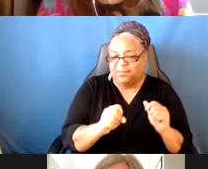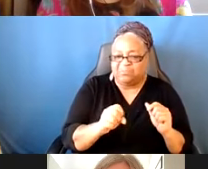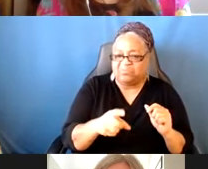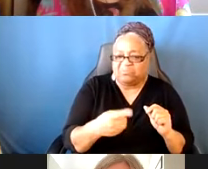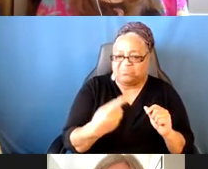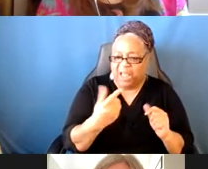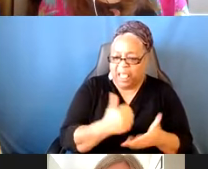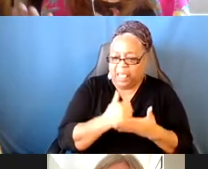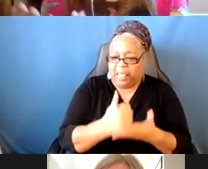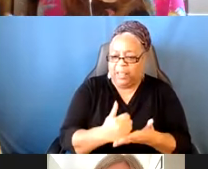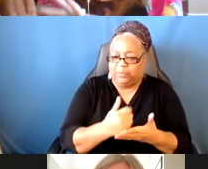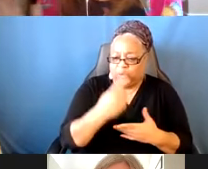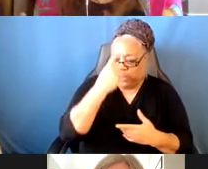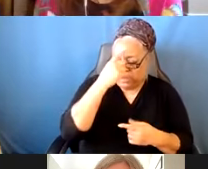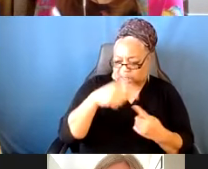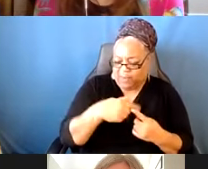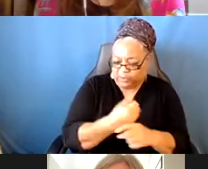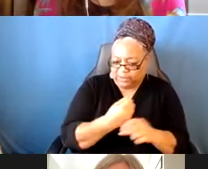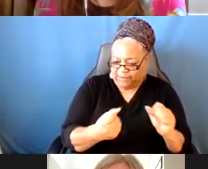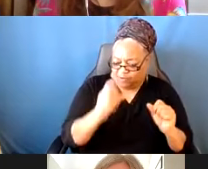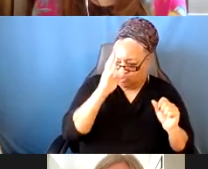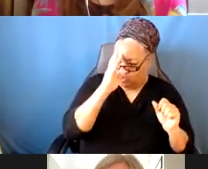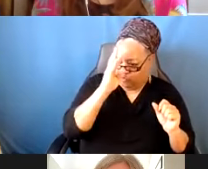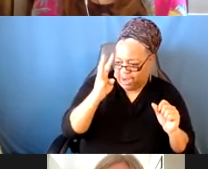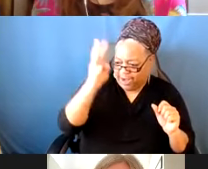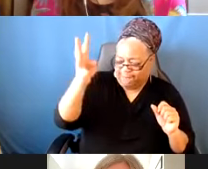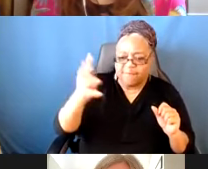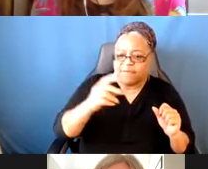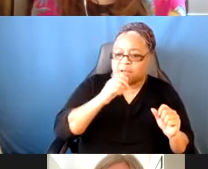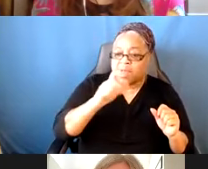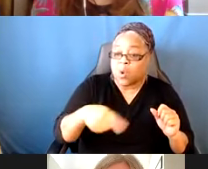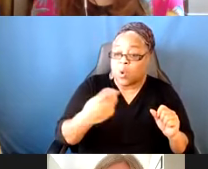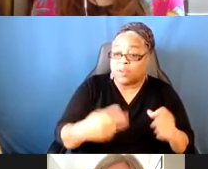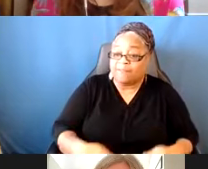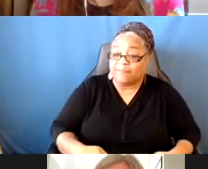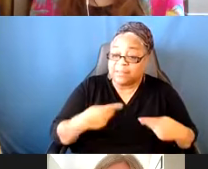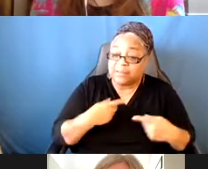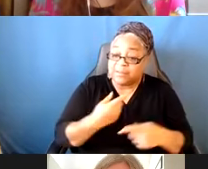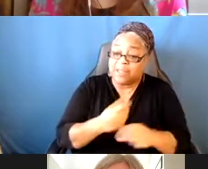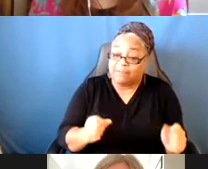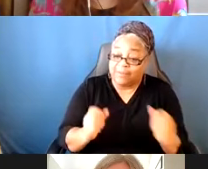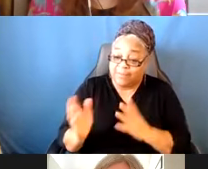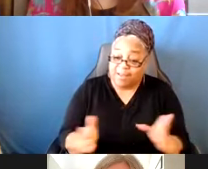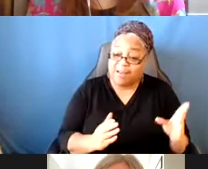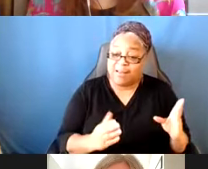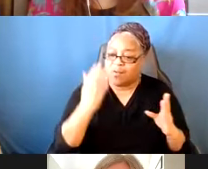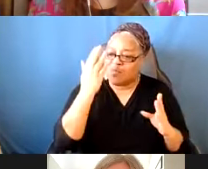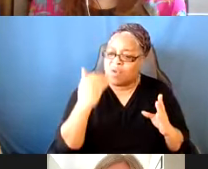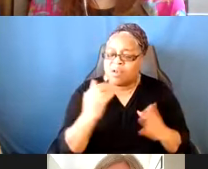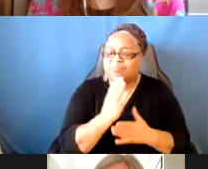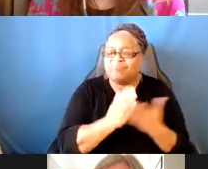way outside of just strictly physical safety planning, because there are some folks for